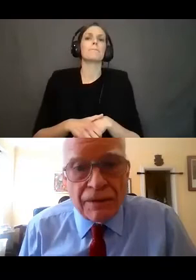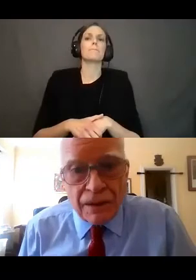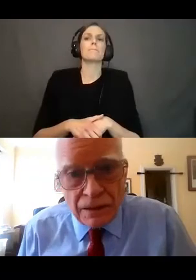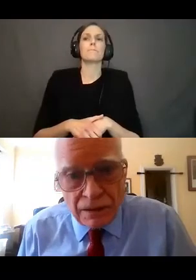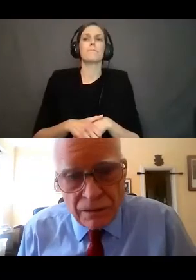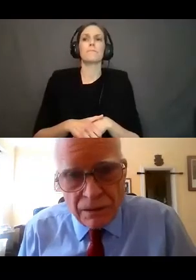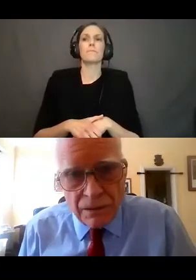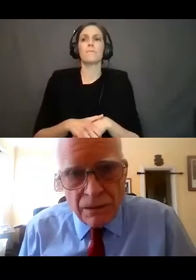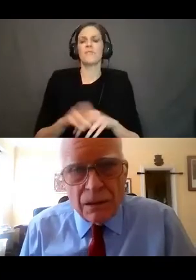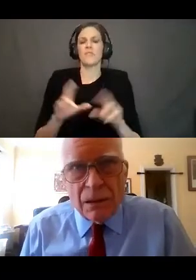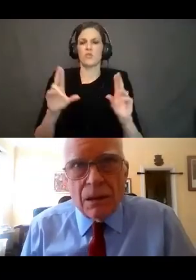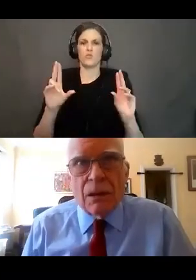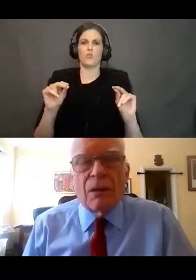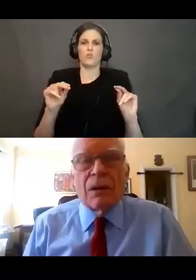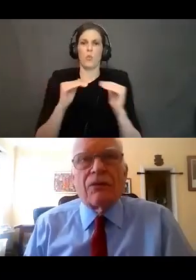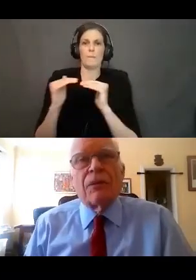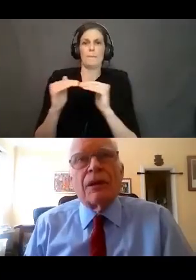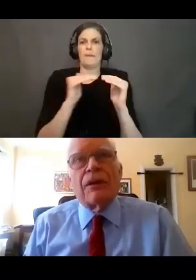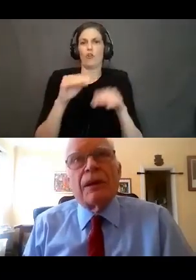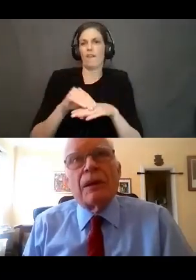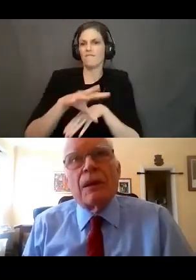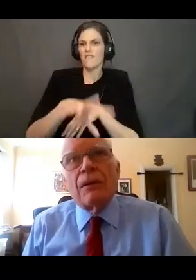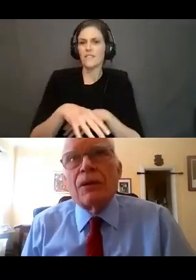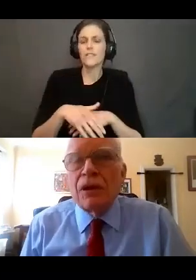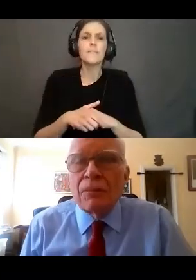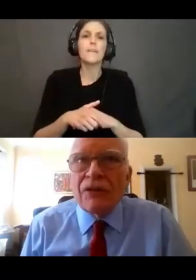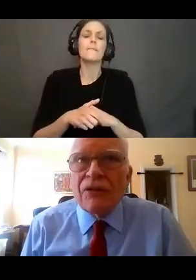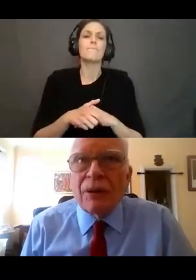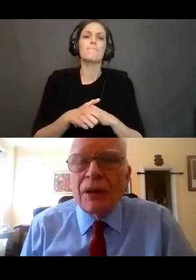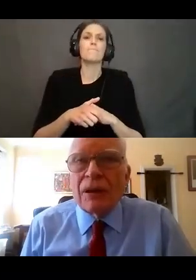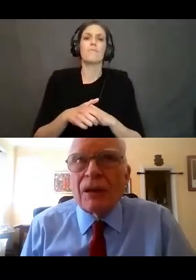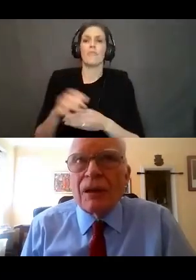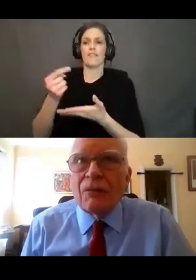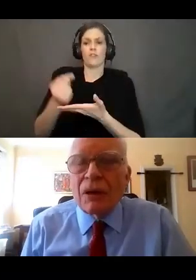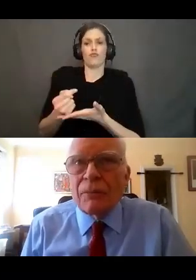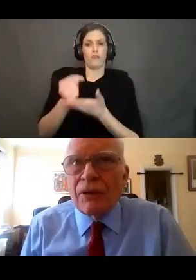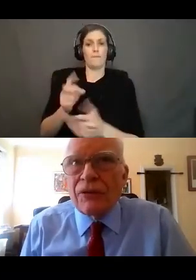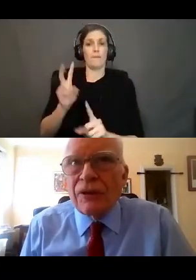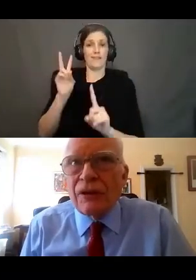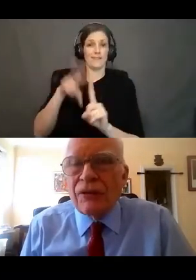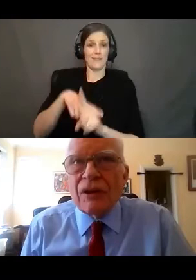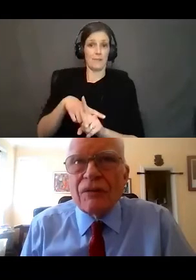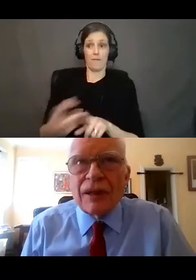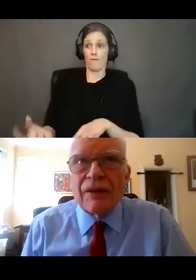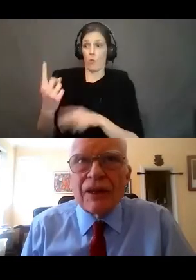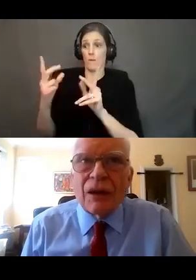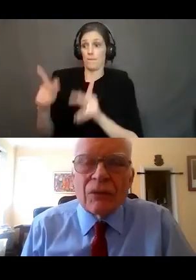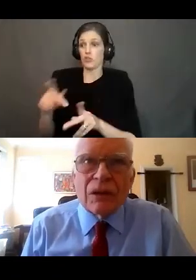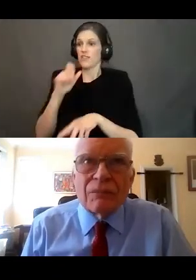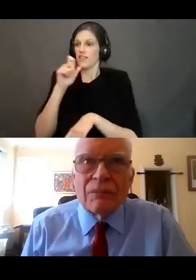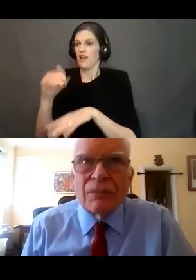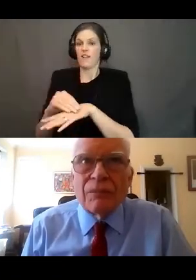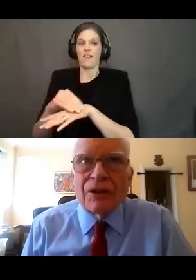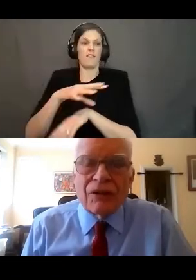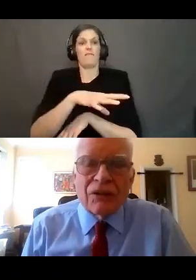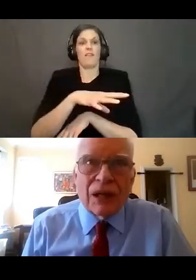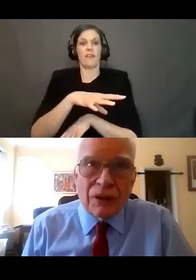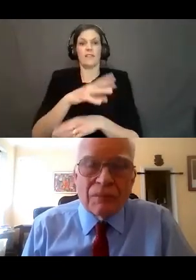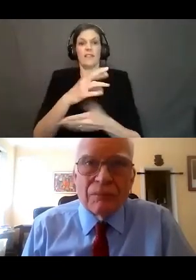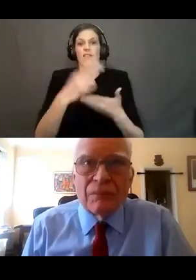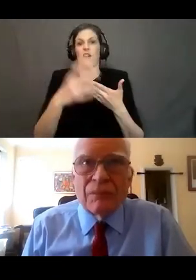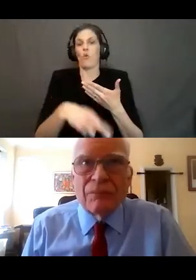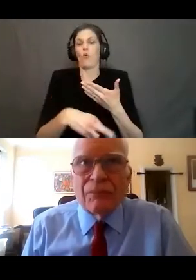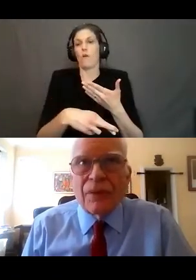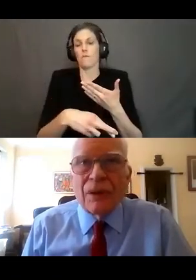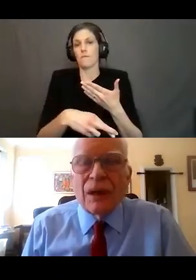peer effects. We're assuming that the treatment assignment of one person doesn't affect the outcome, potential